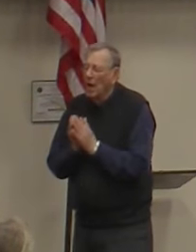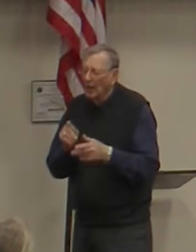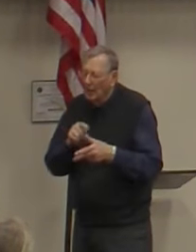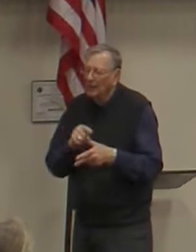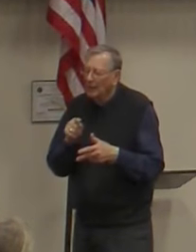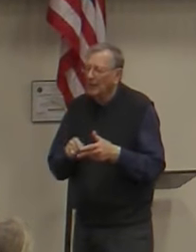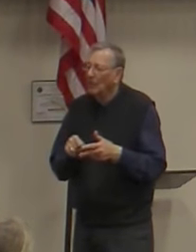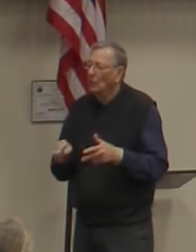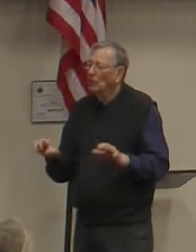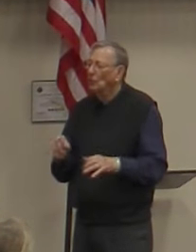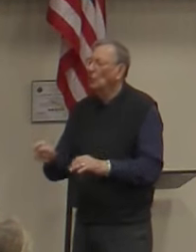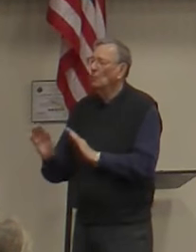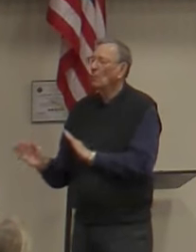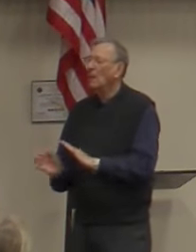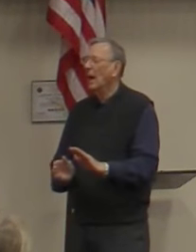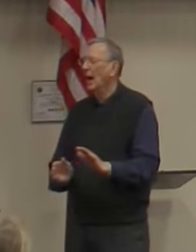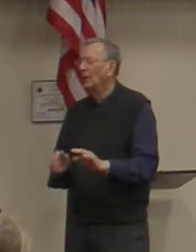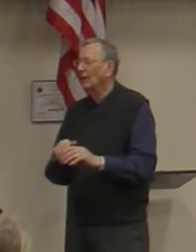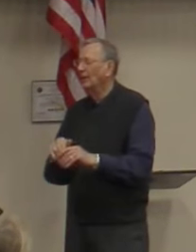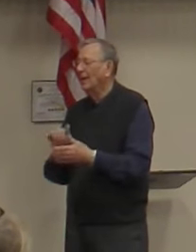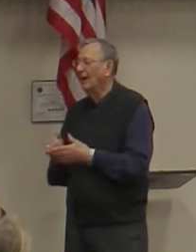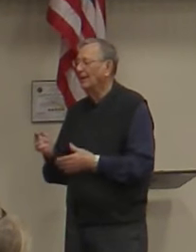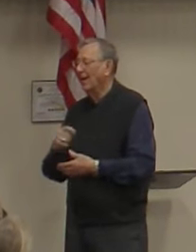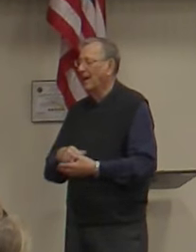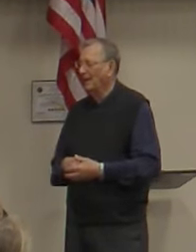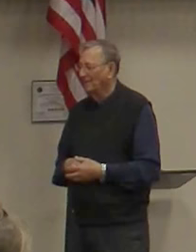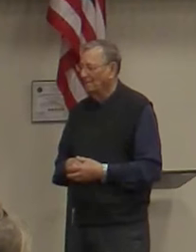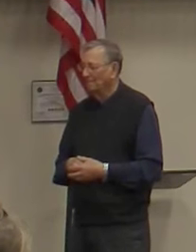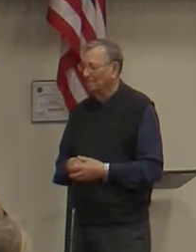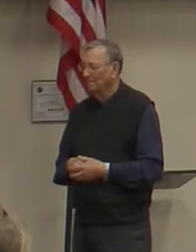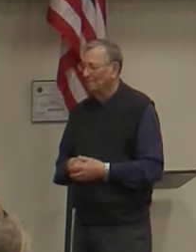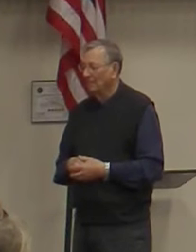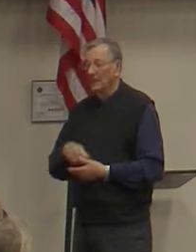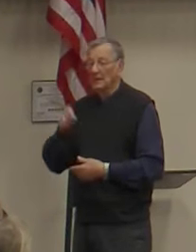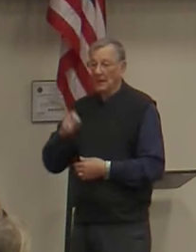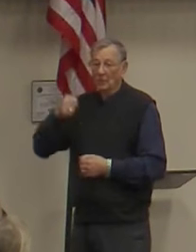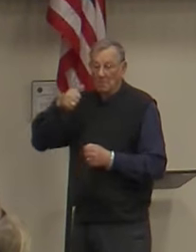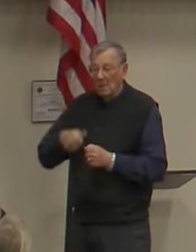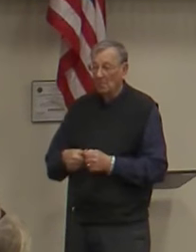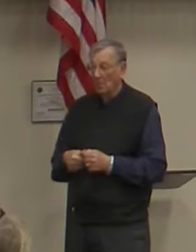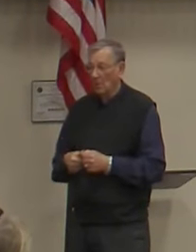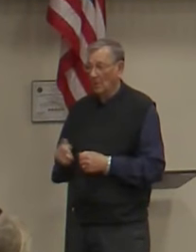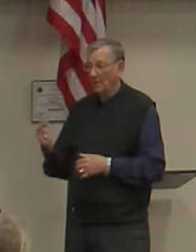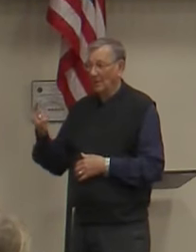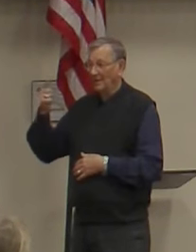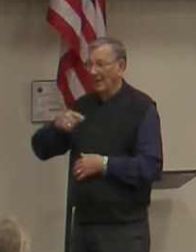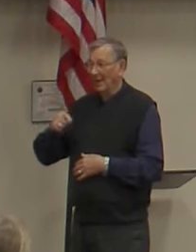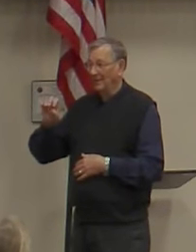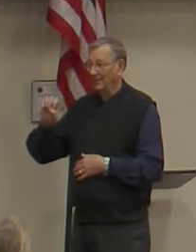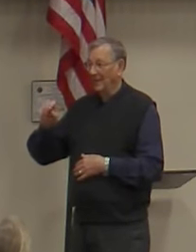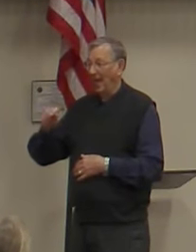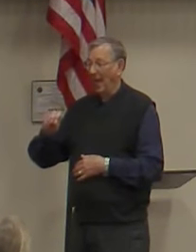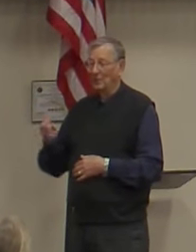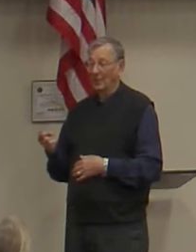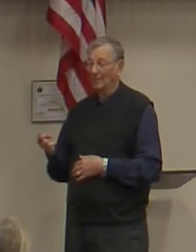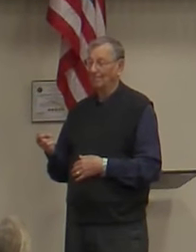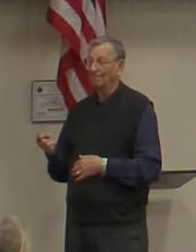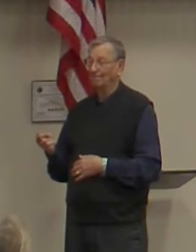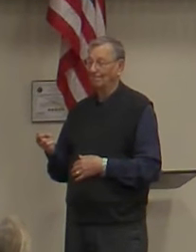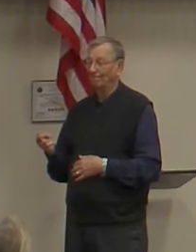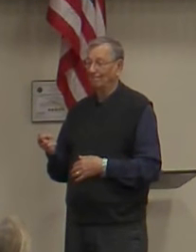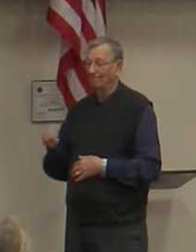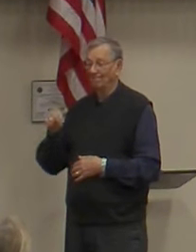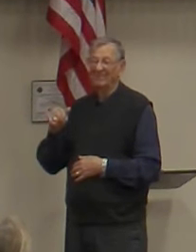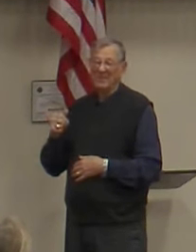things so that you'll be prepared in that day. You need to remember the days of Elijah. The other